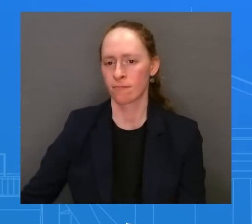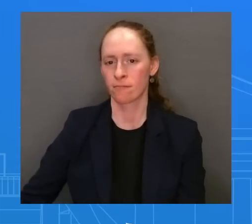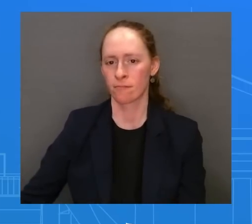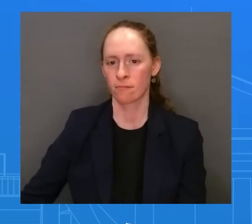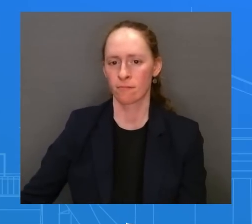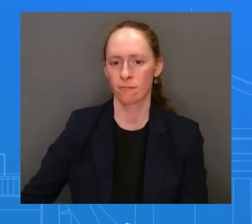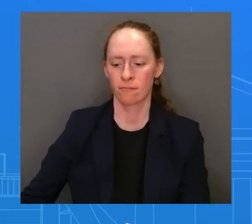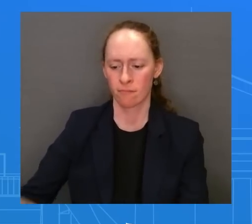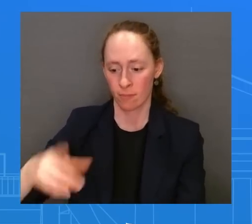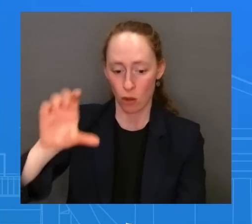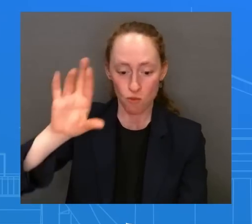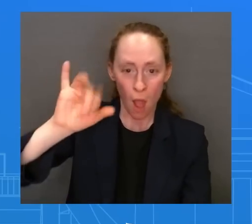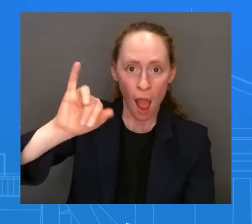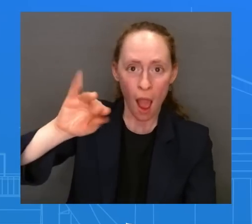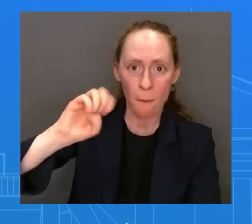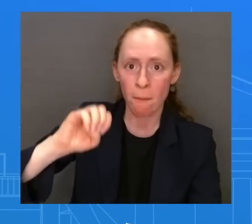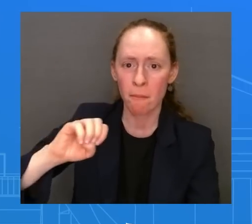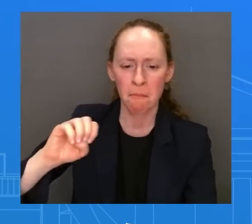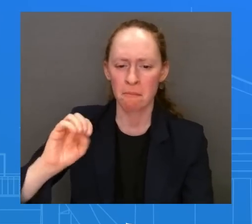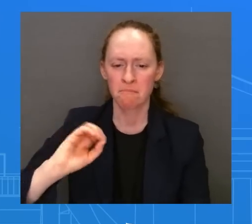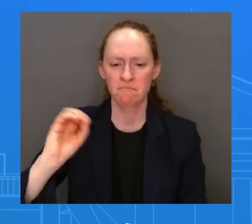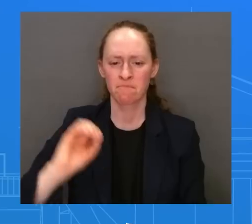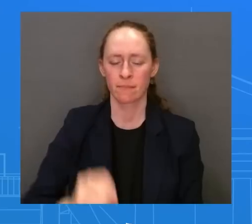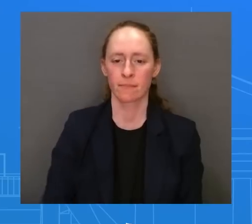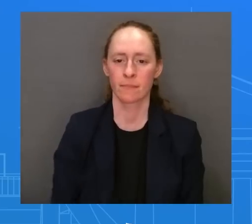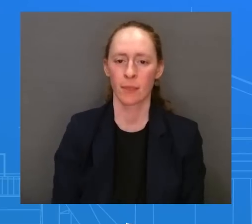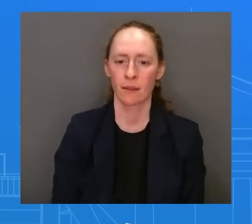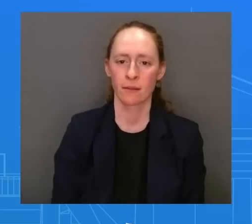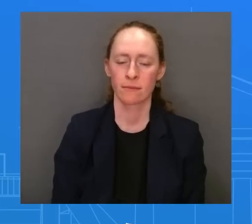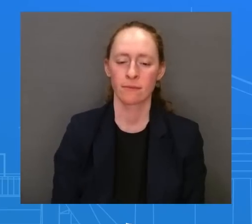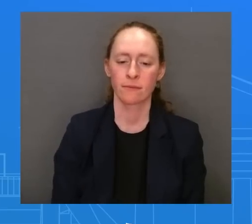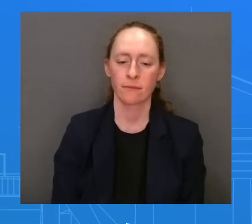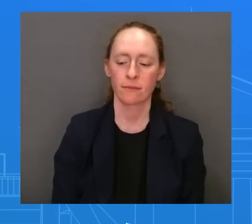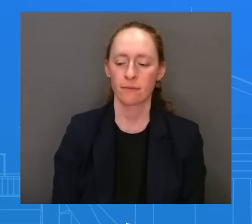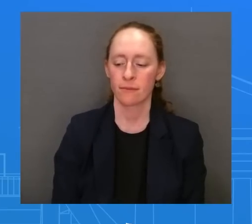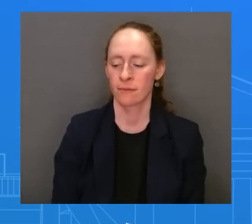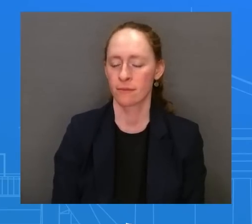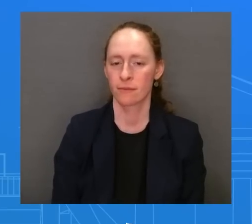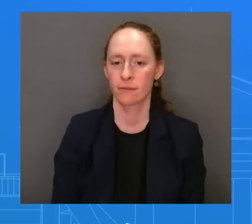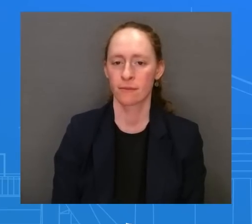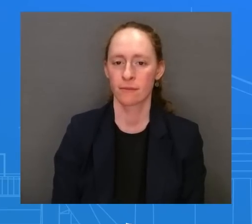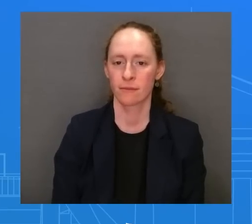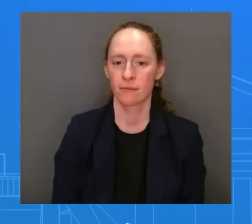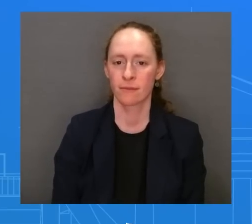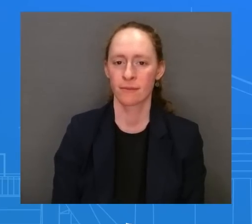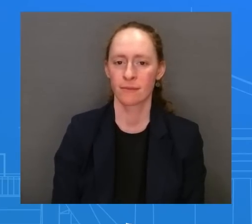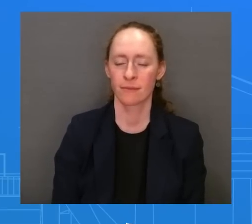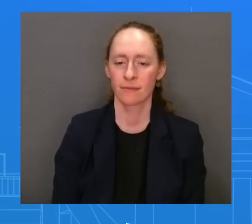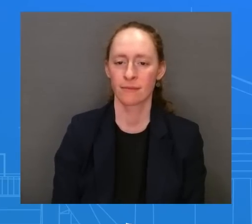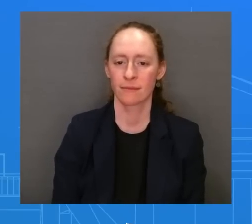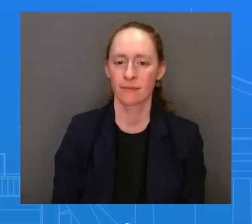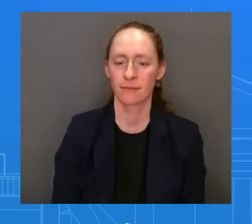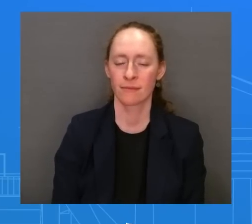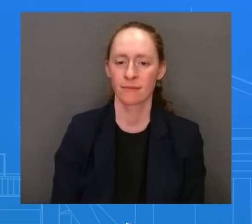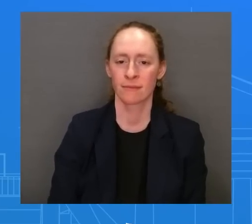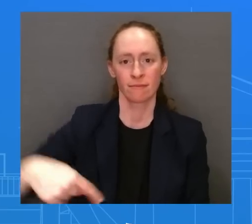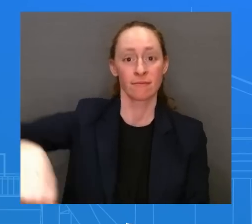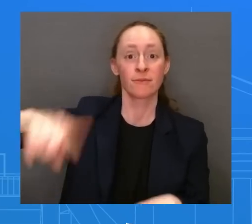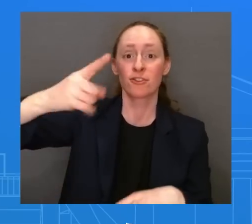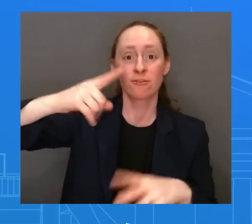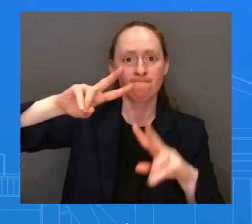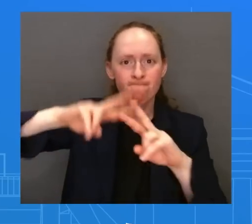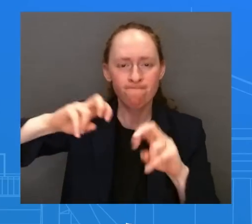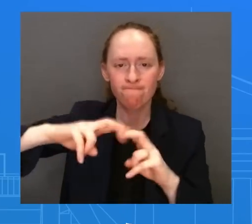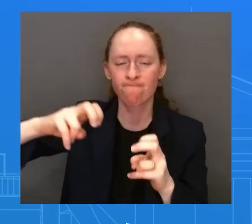they are studying they are studying uh the the conduct and the execution uh of operations